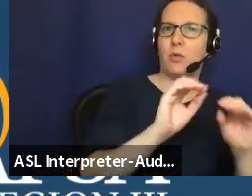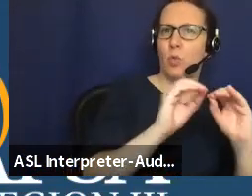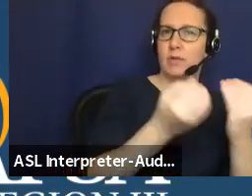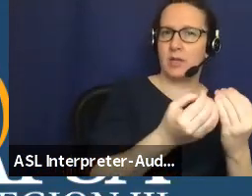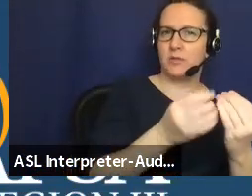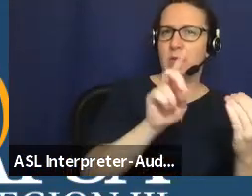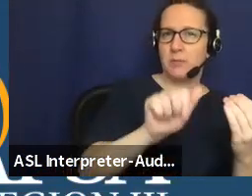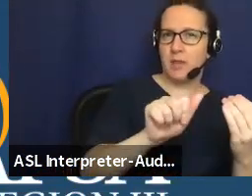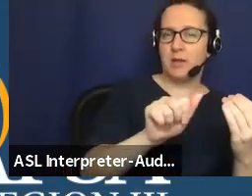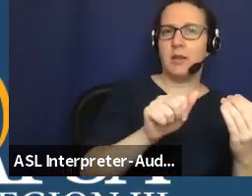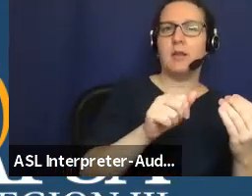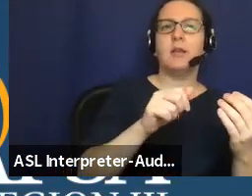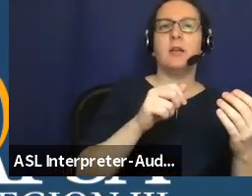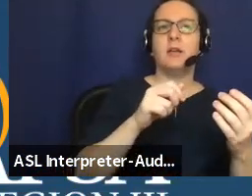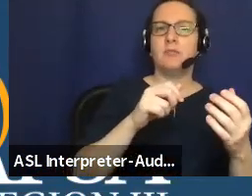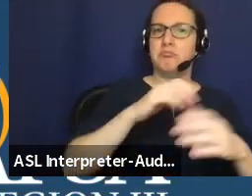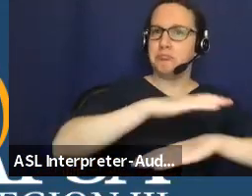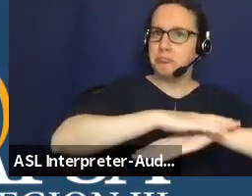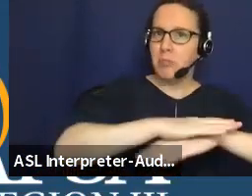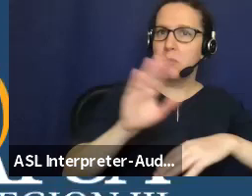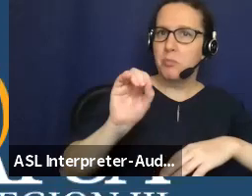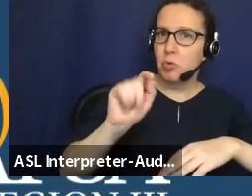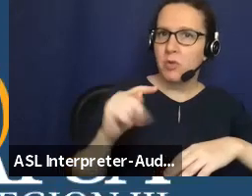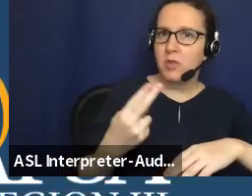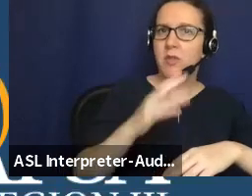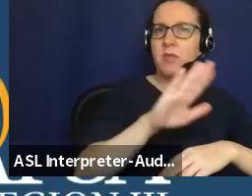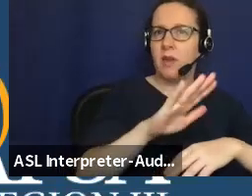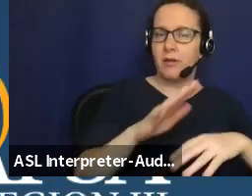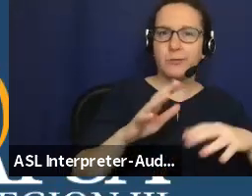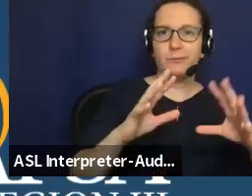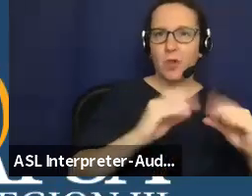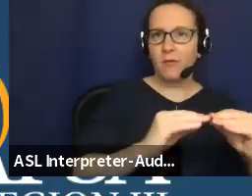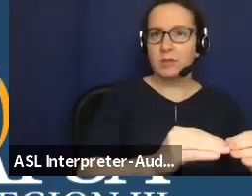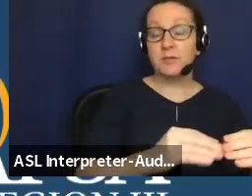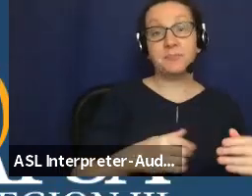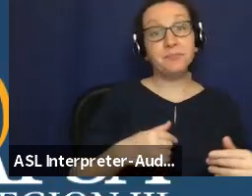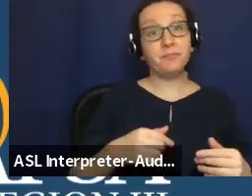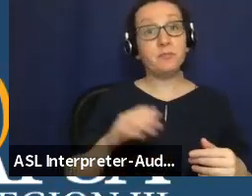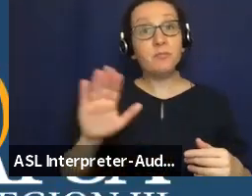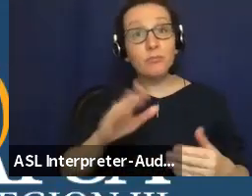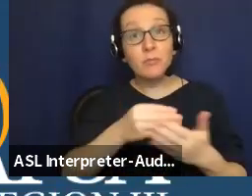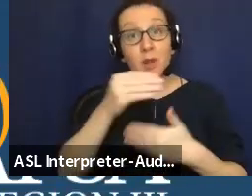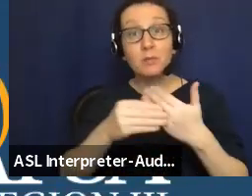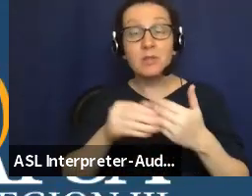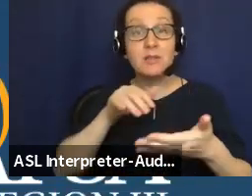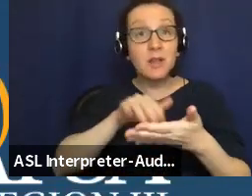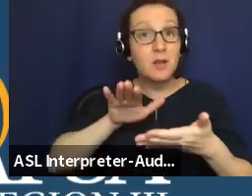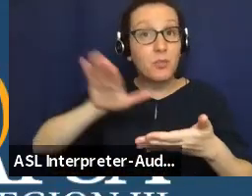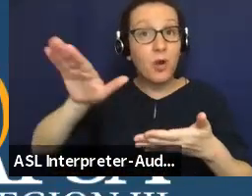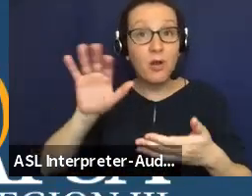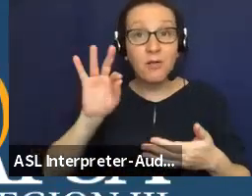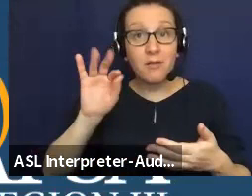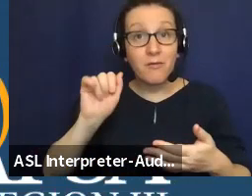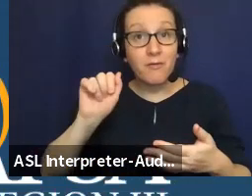And I wanted to just hit on this as your programs look at promoting study abroad through study abroad fairs or different